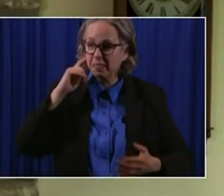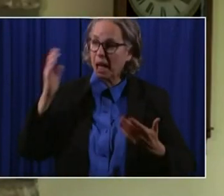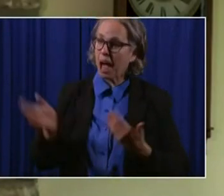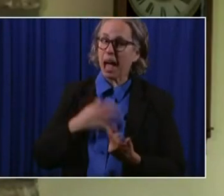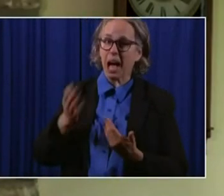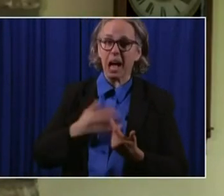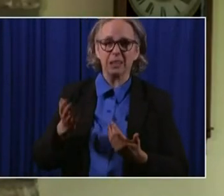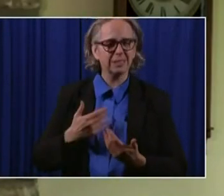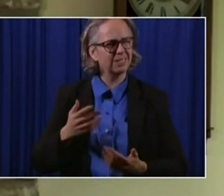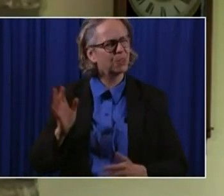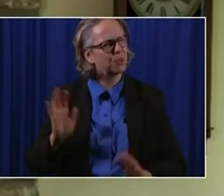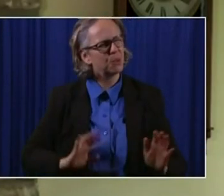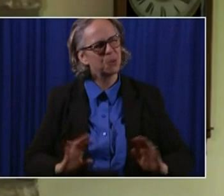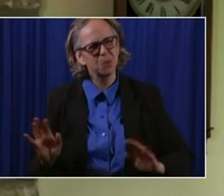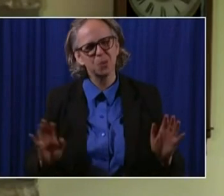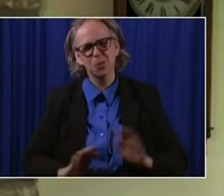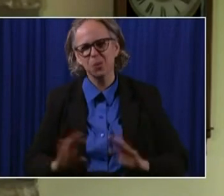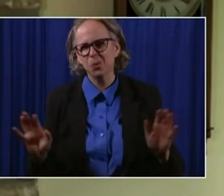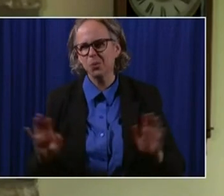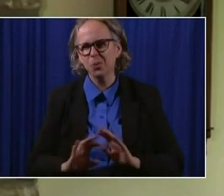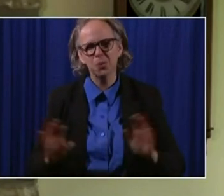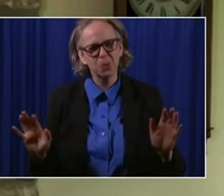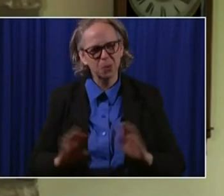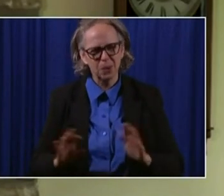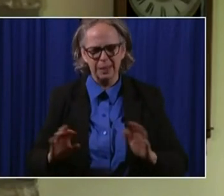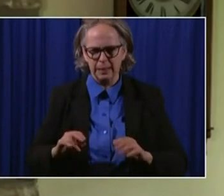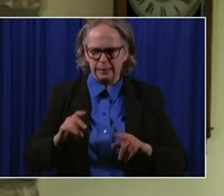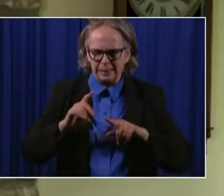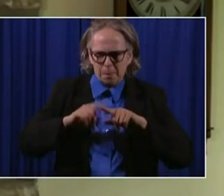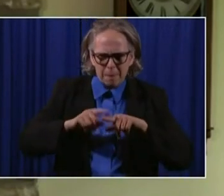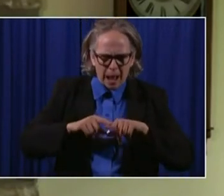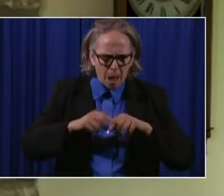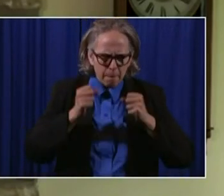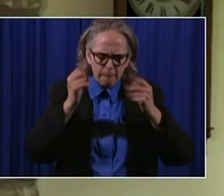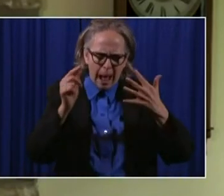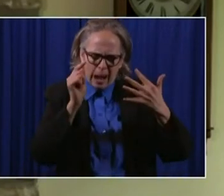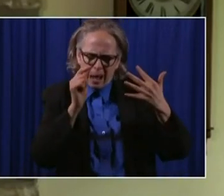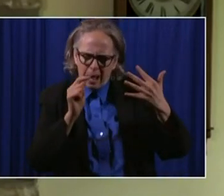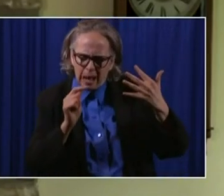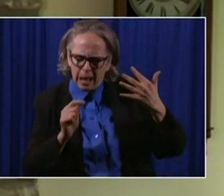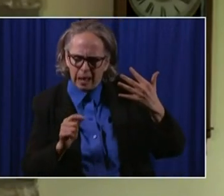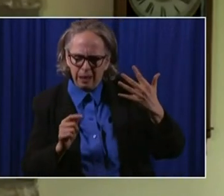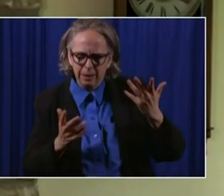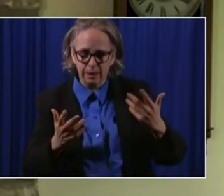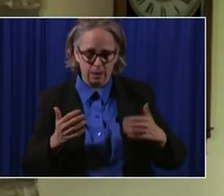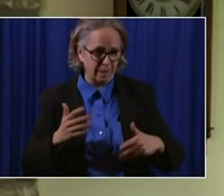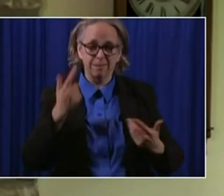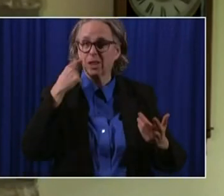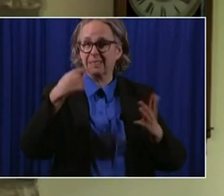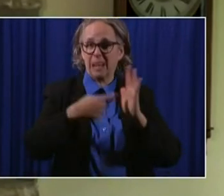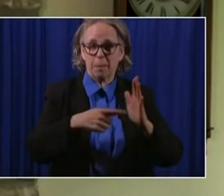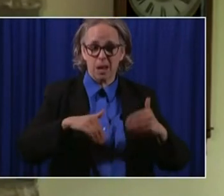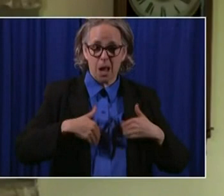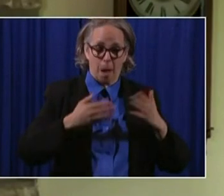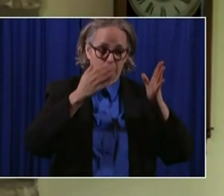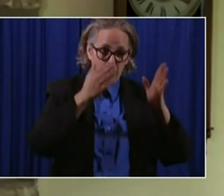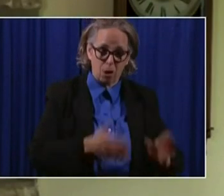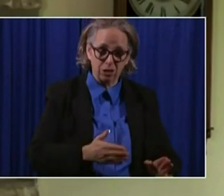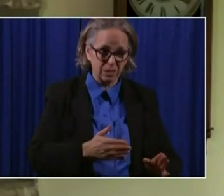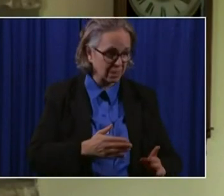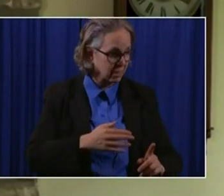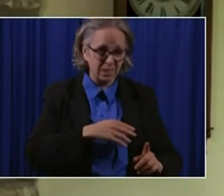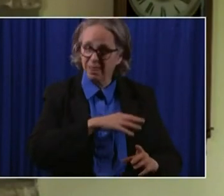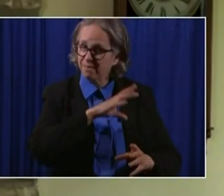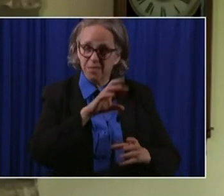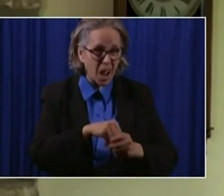person, if they're not playing sports, will obviously be doing something else with their time. And that has to be kept in mind